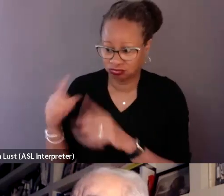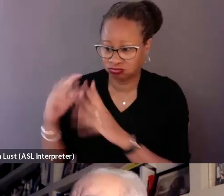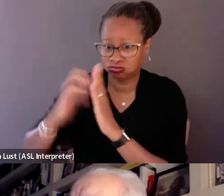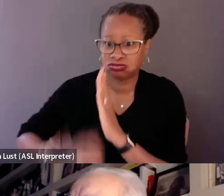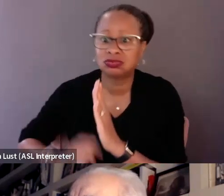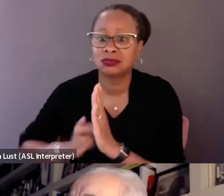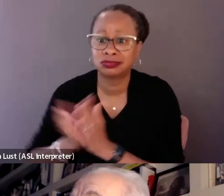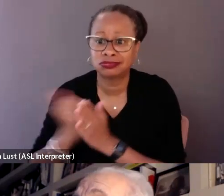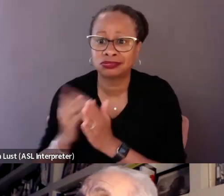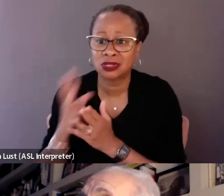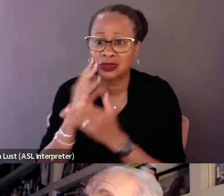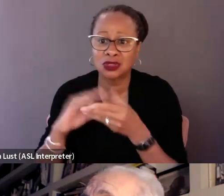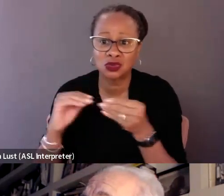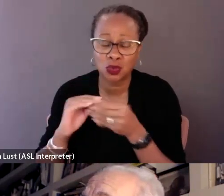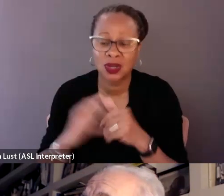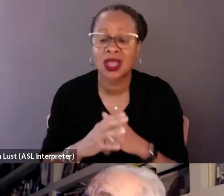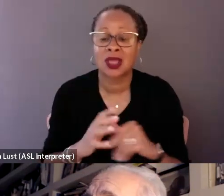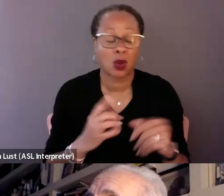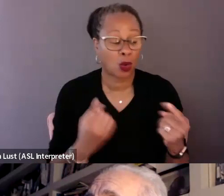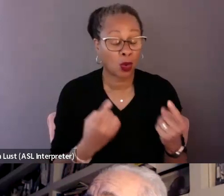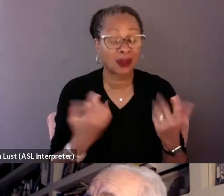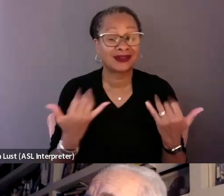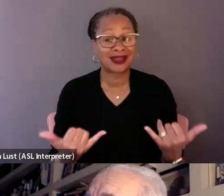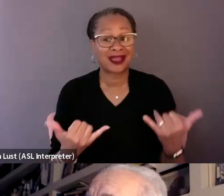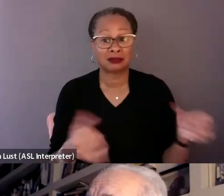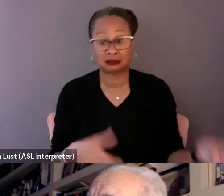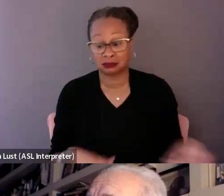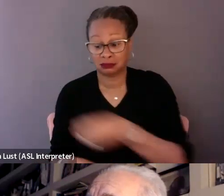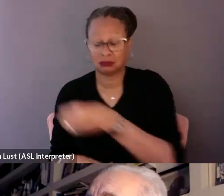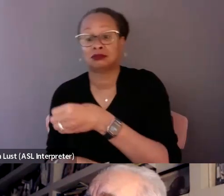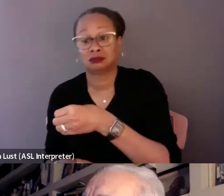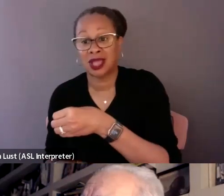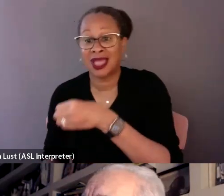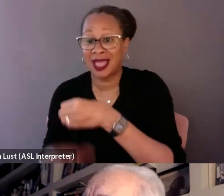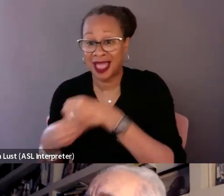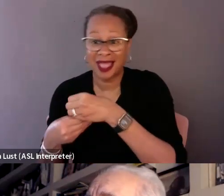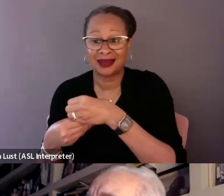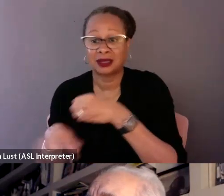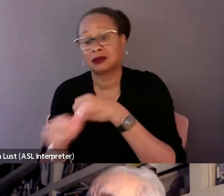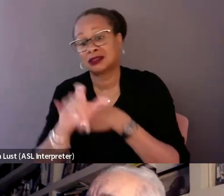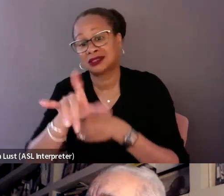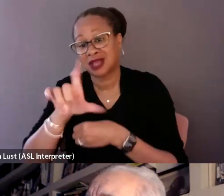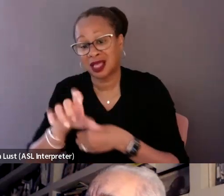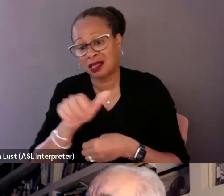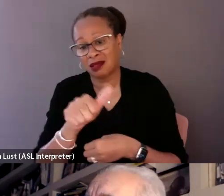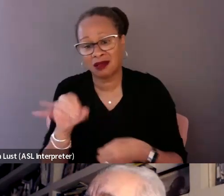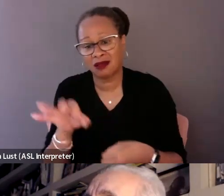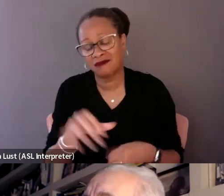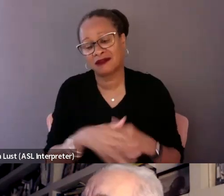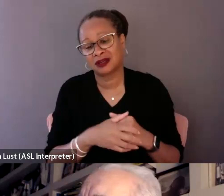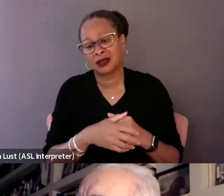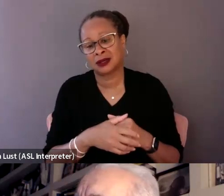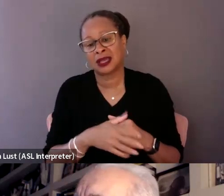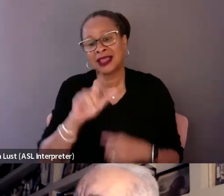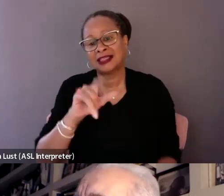the case with us. Only he's putting the style of the